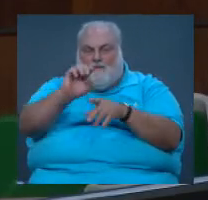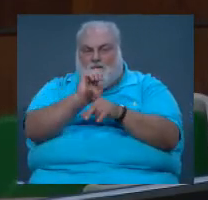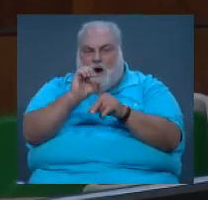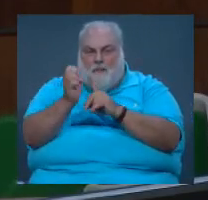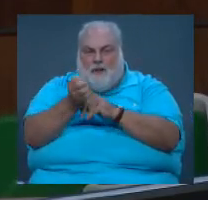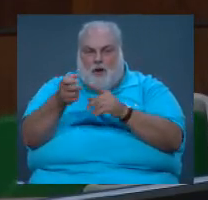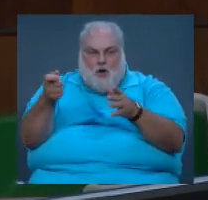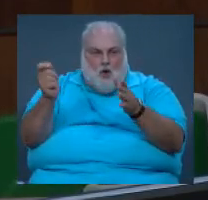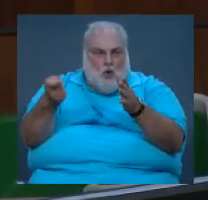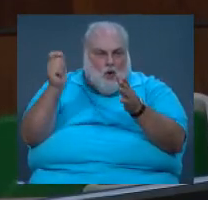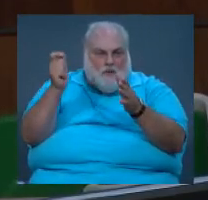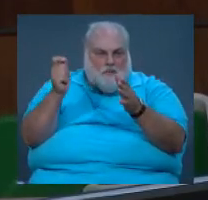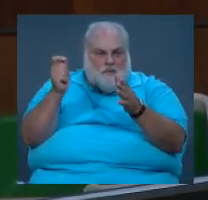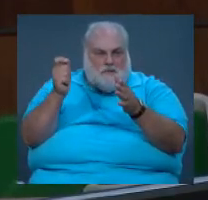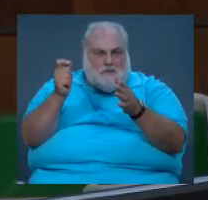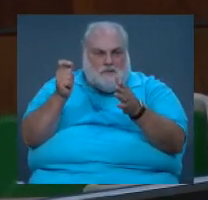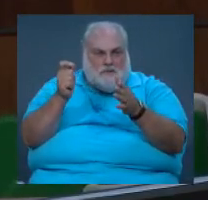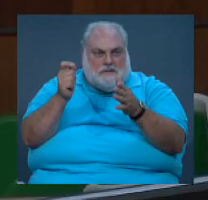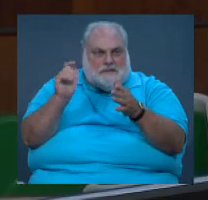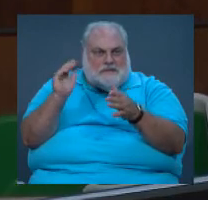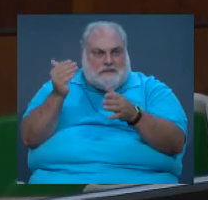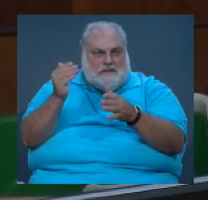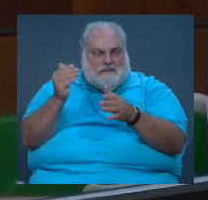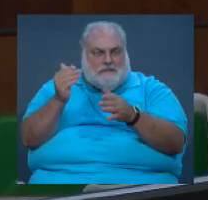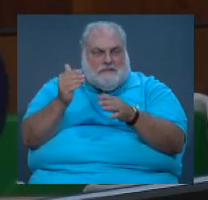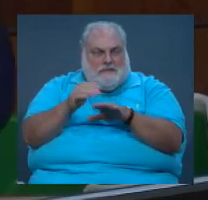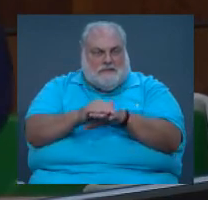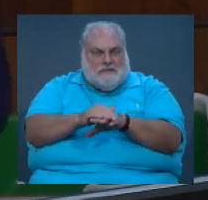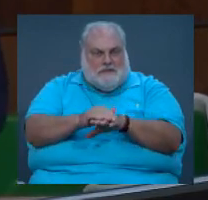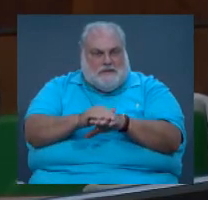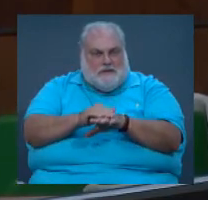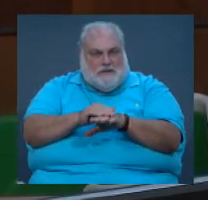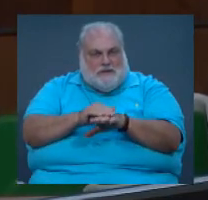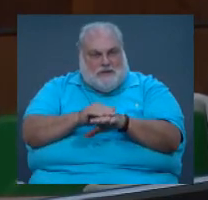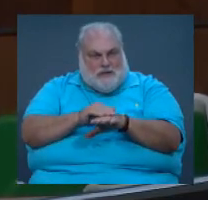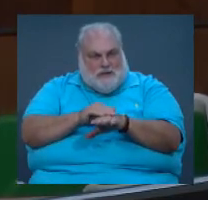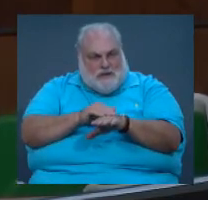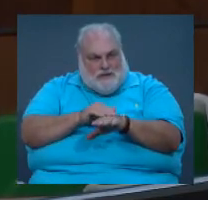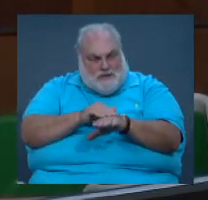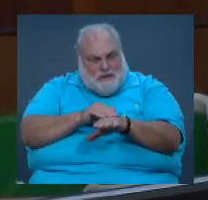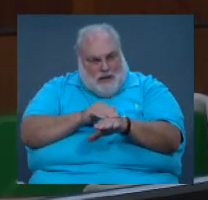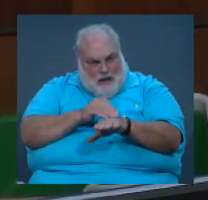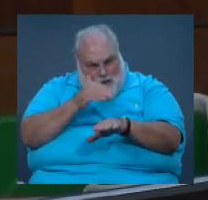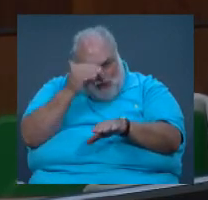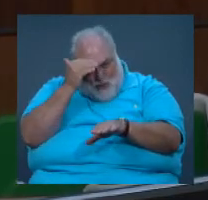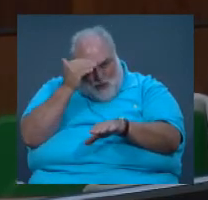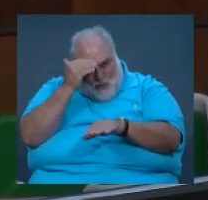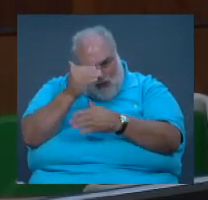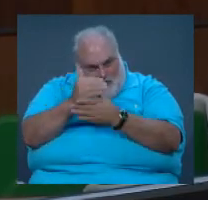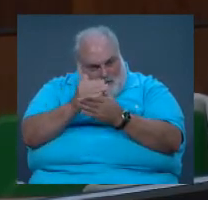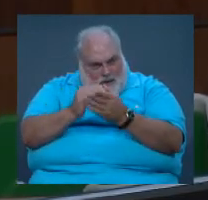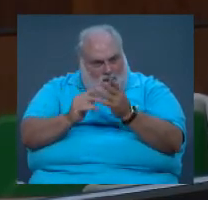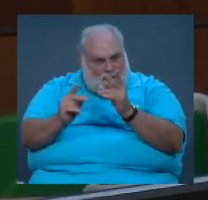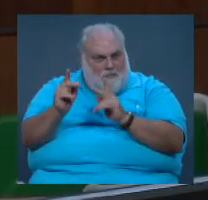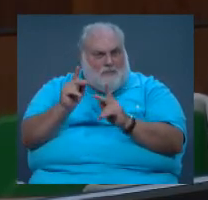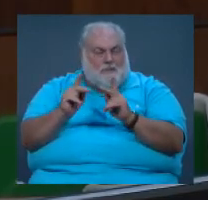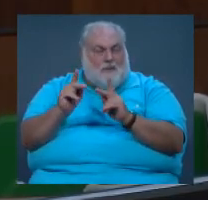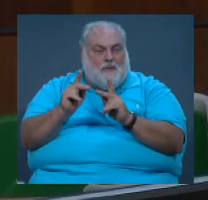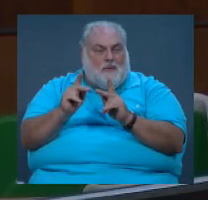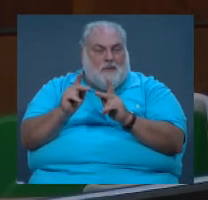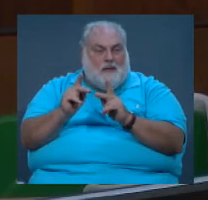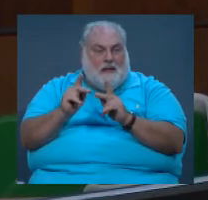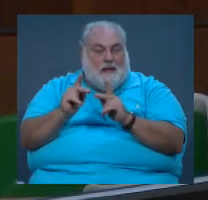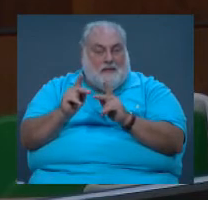environmental court and get some resolution to that. And I know some people, they've